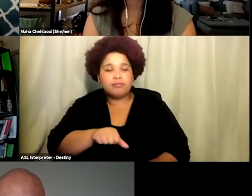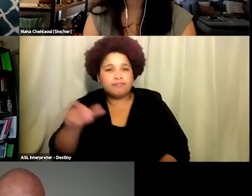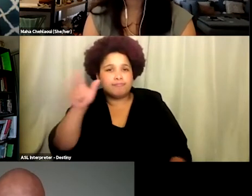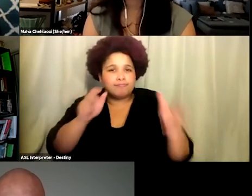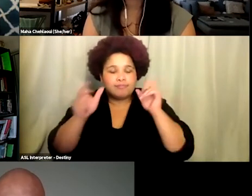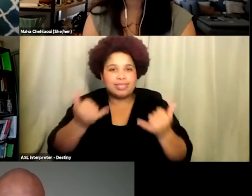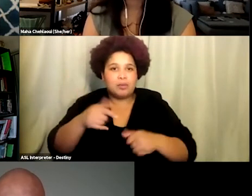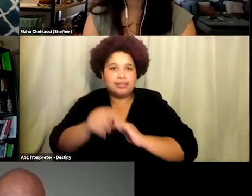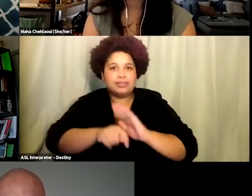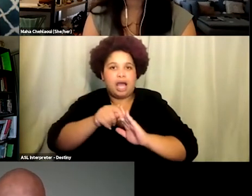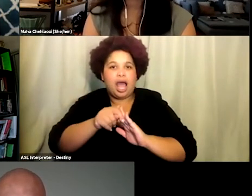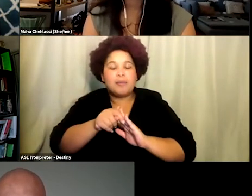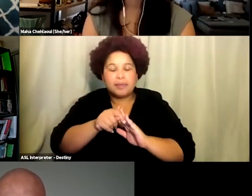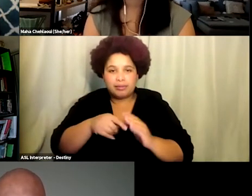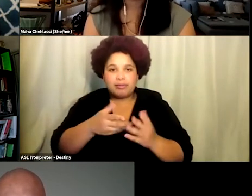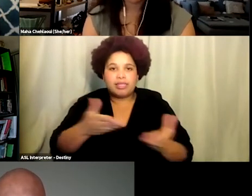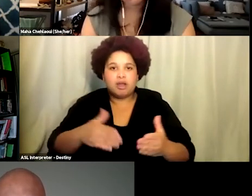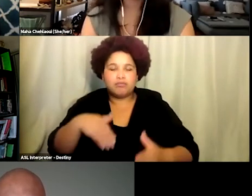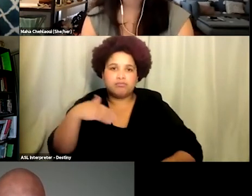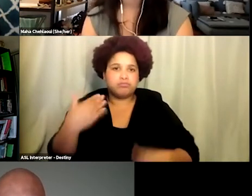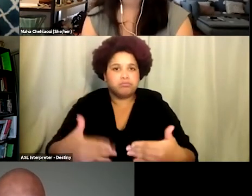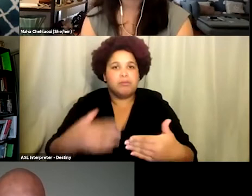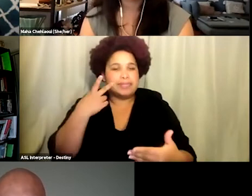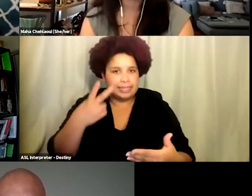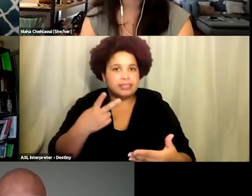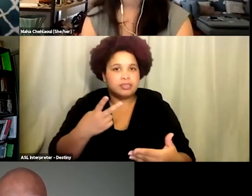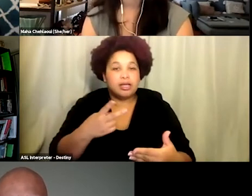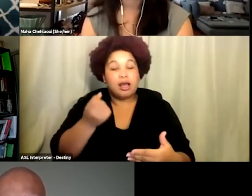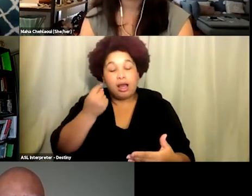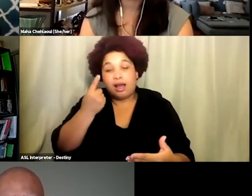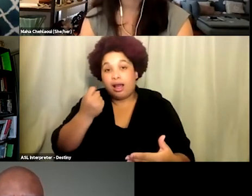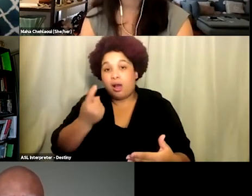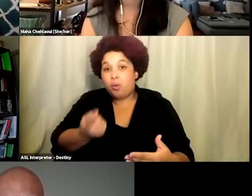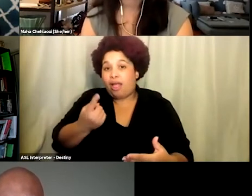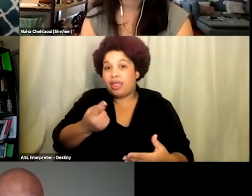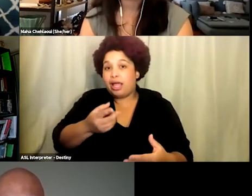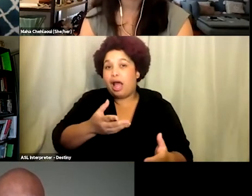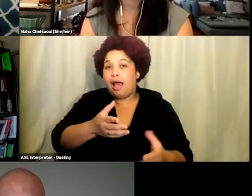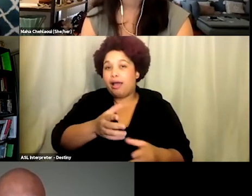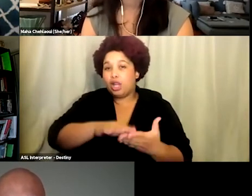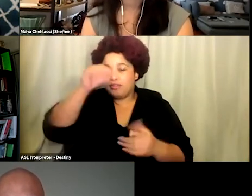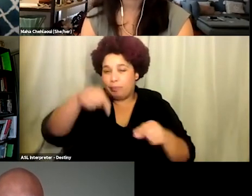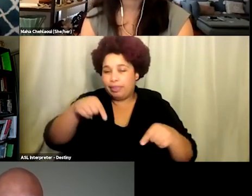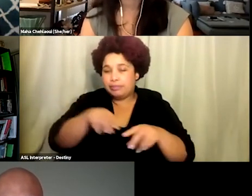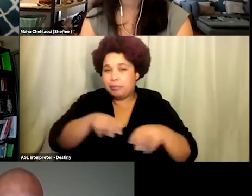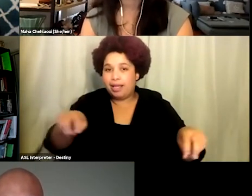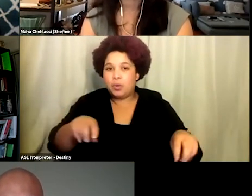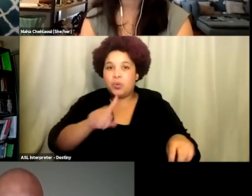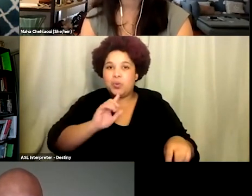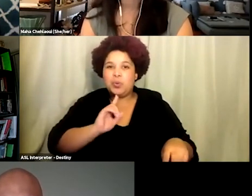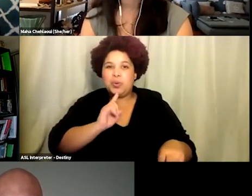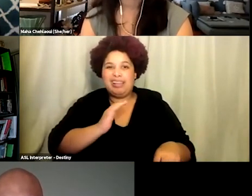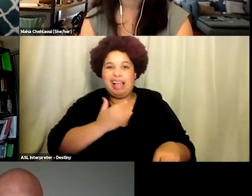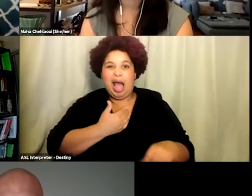we're at a time of great acceleration. And so like, I think one of the things that I took away from this panel is this is our moment to